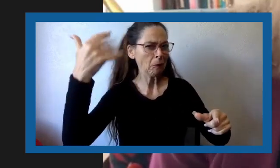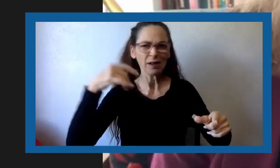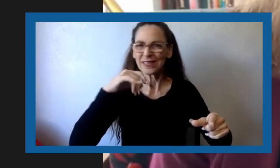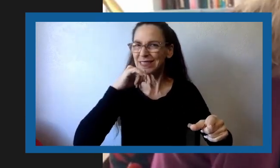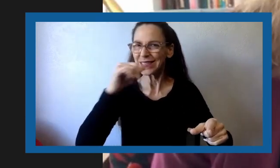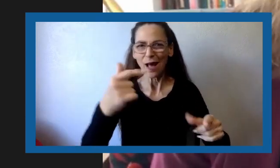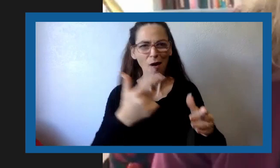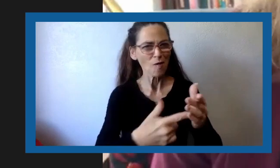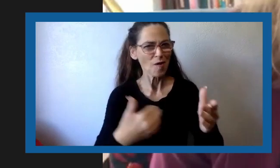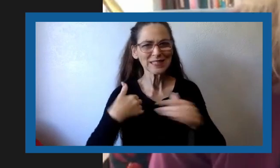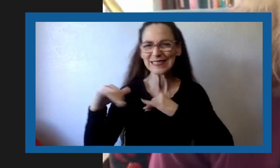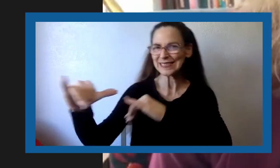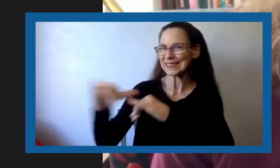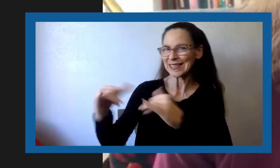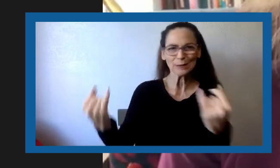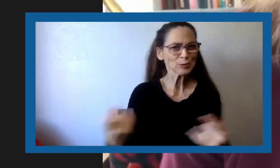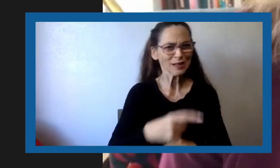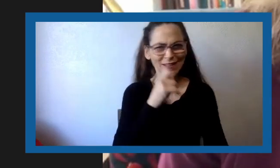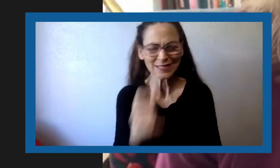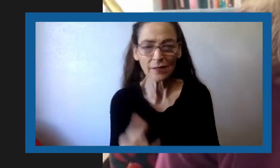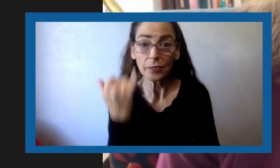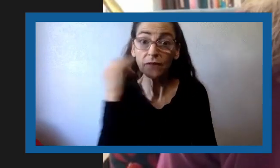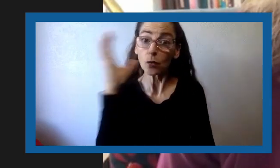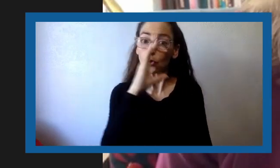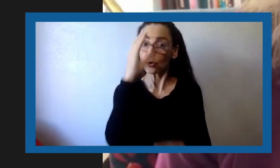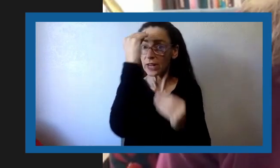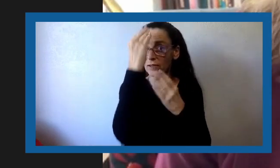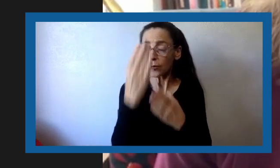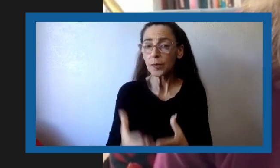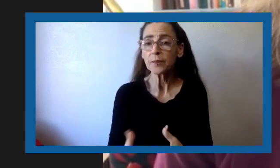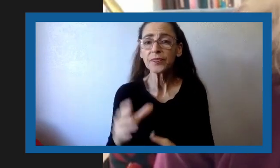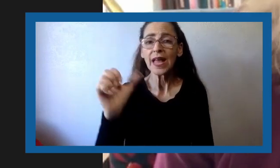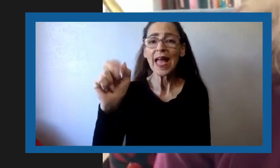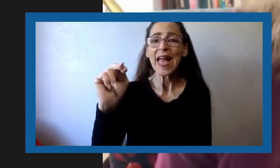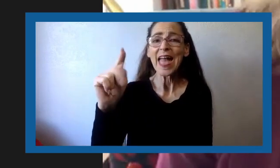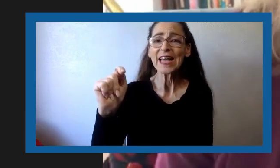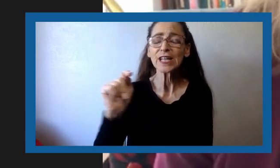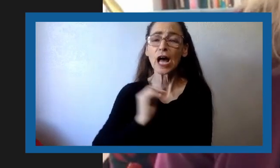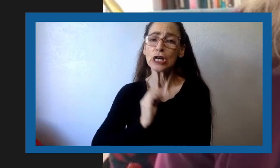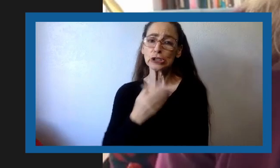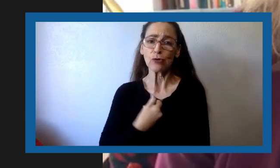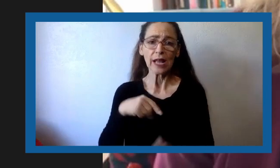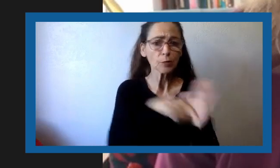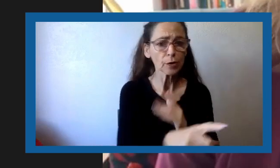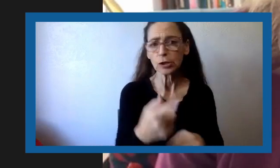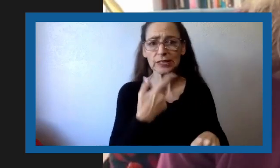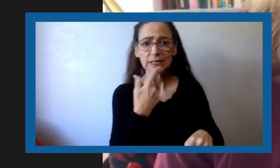what we have today. Yeah. So if you were looking for information on an anti-trans murder, you couldn't say, for example, anti-trans